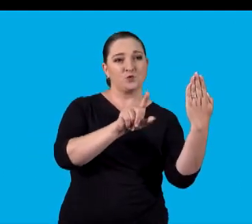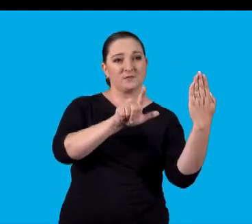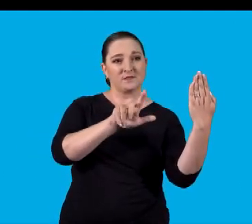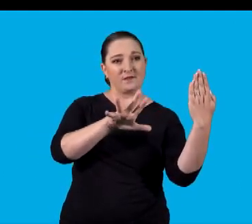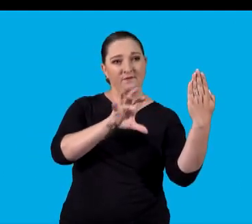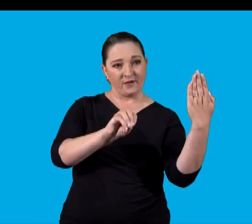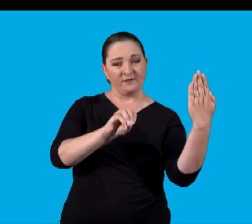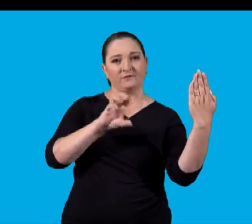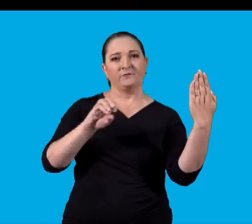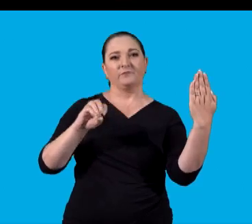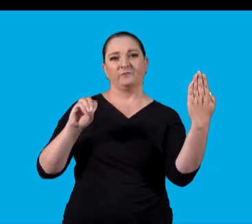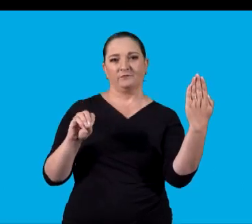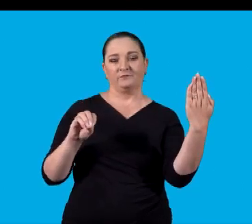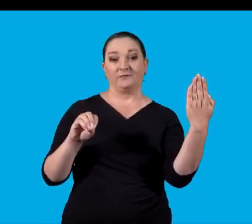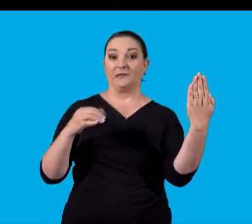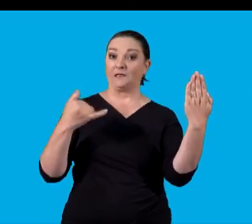opposite. So I'm going to say plus